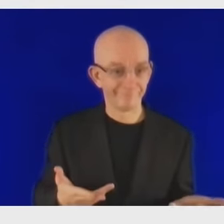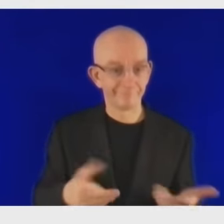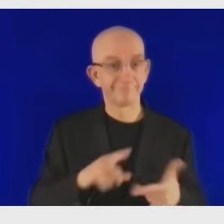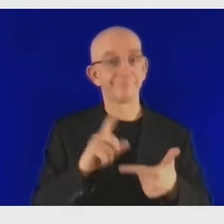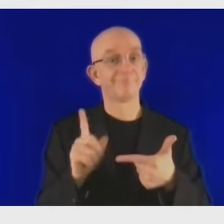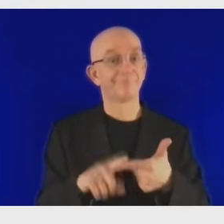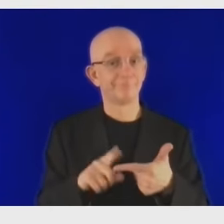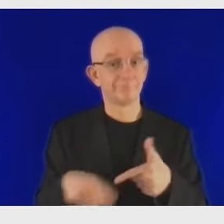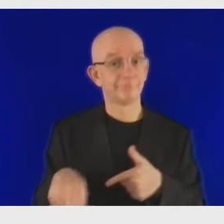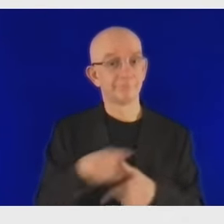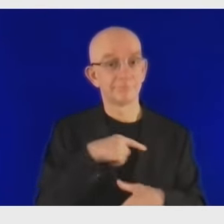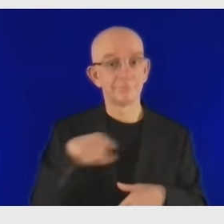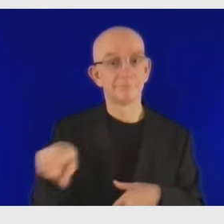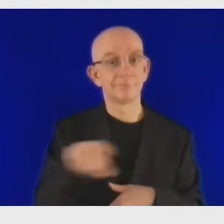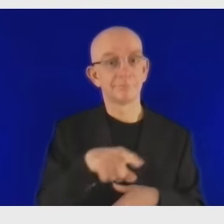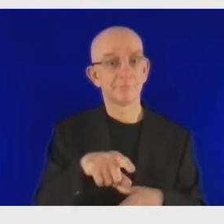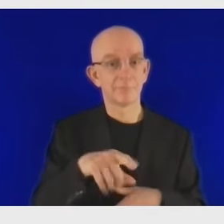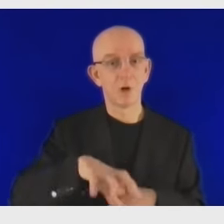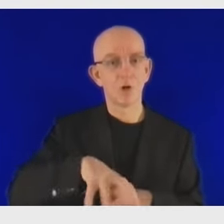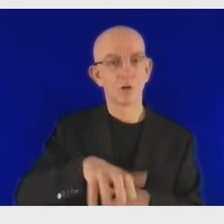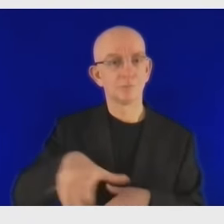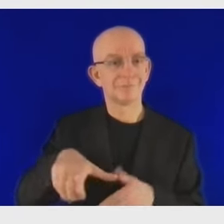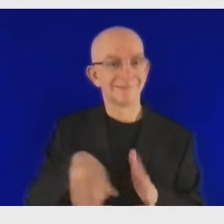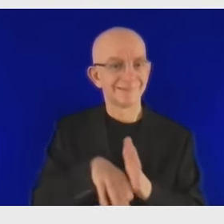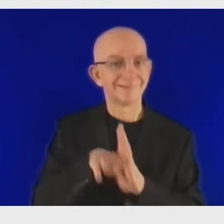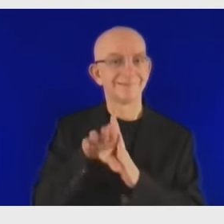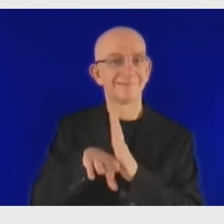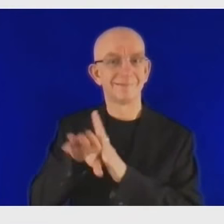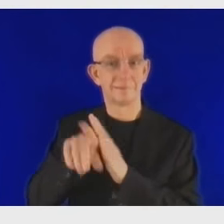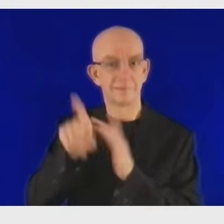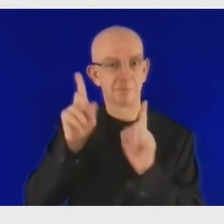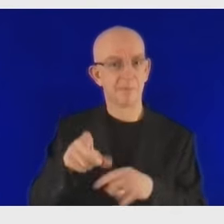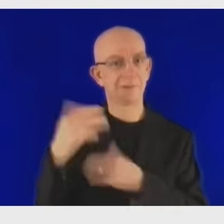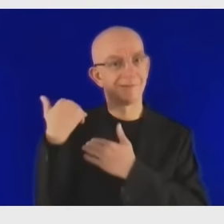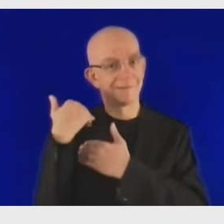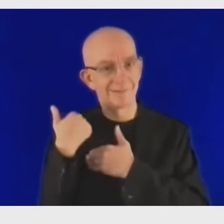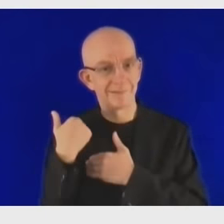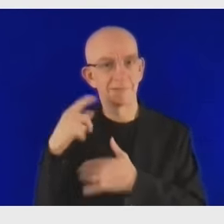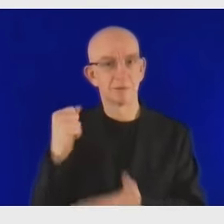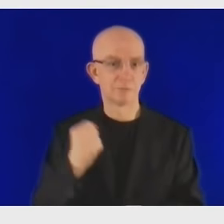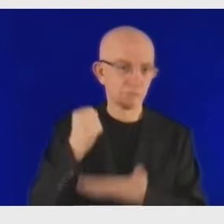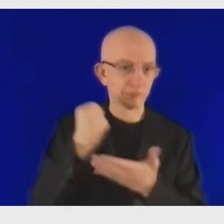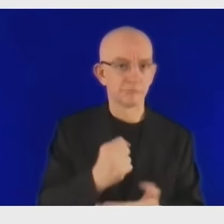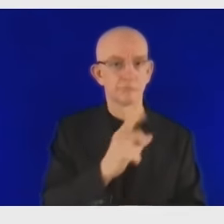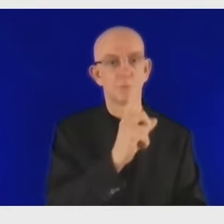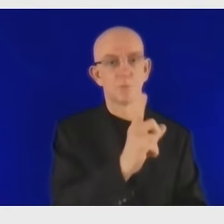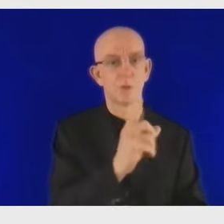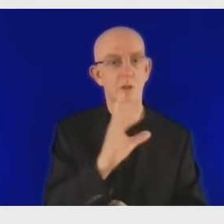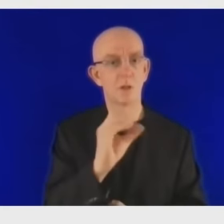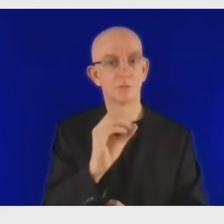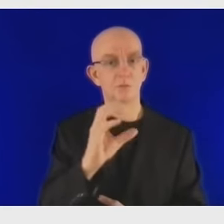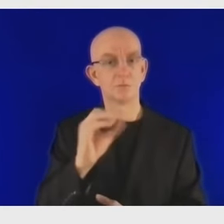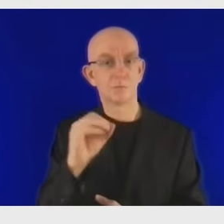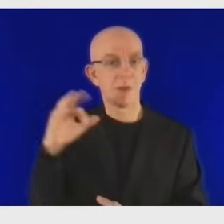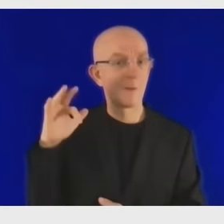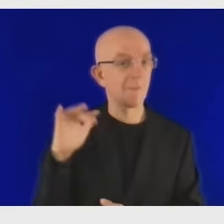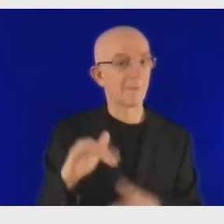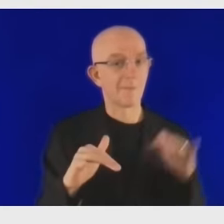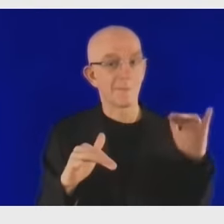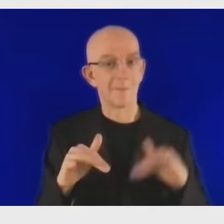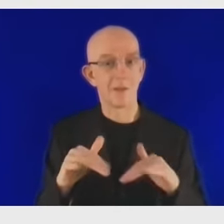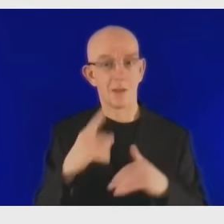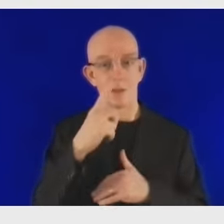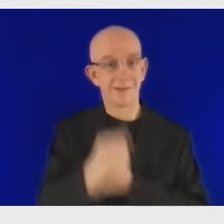to protect their people against the impact of climate change is key. The OECD report just released